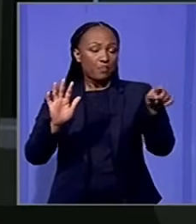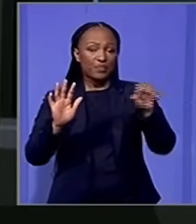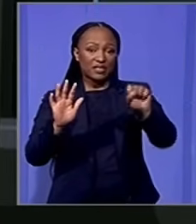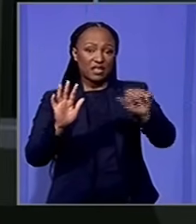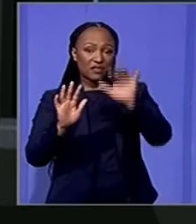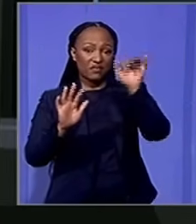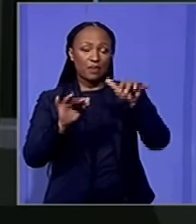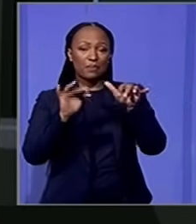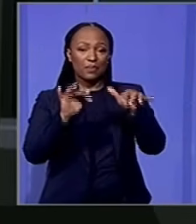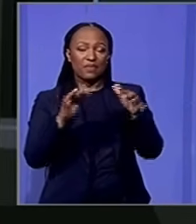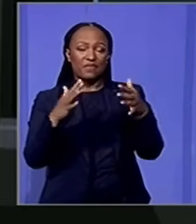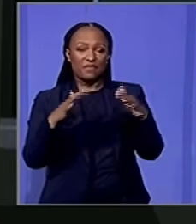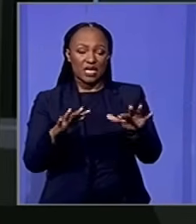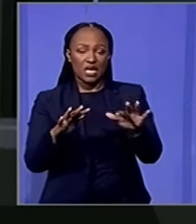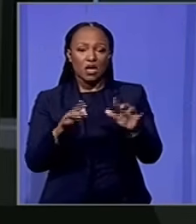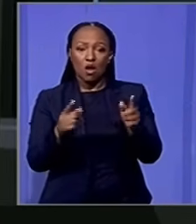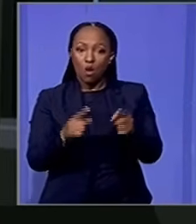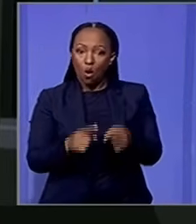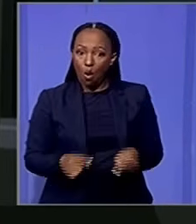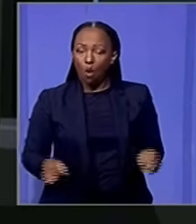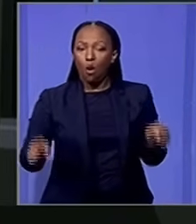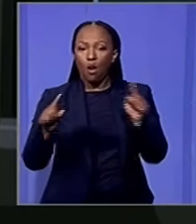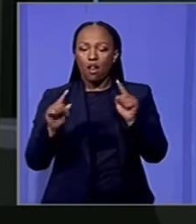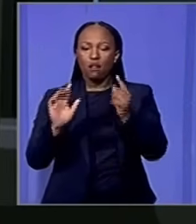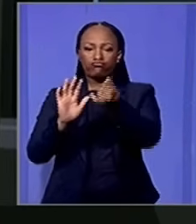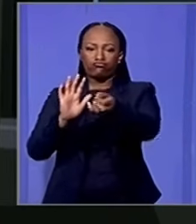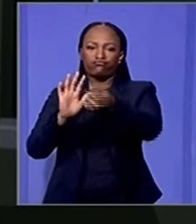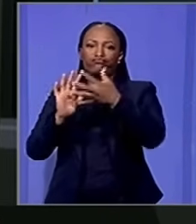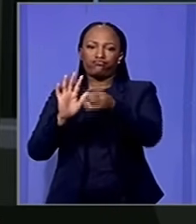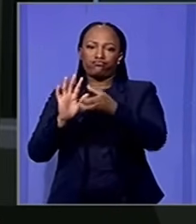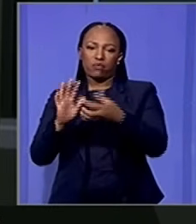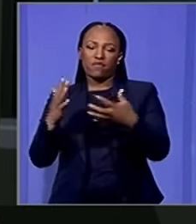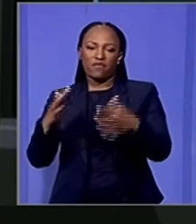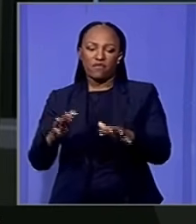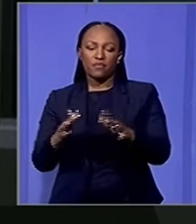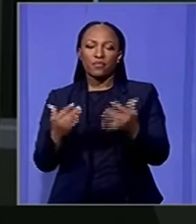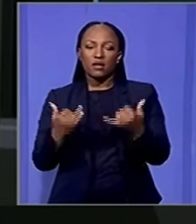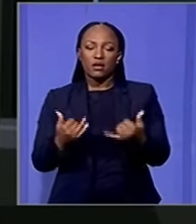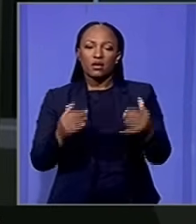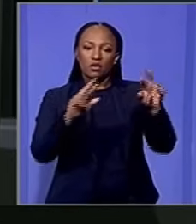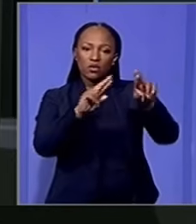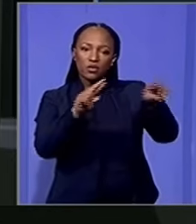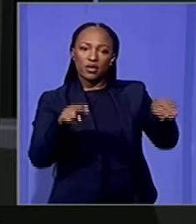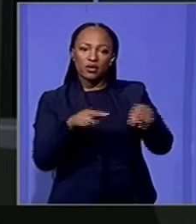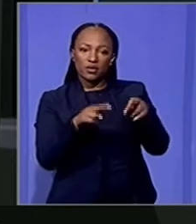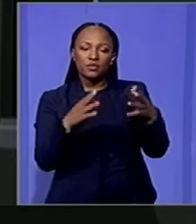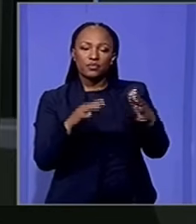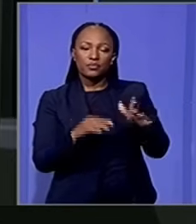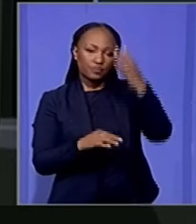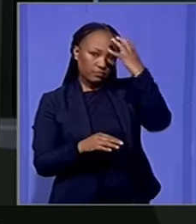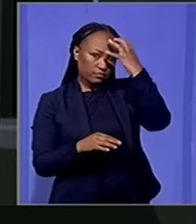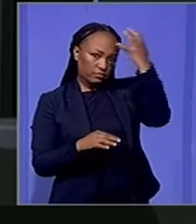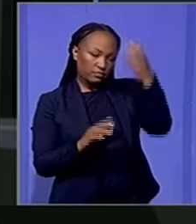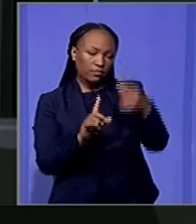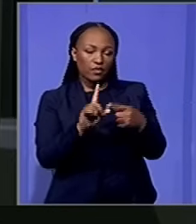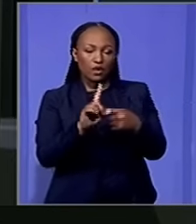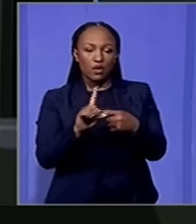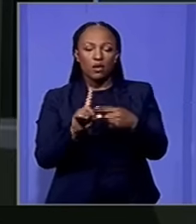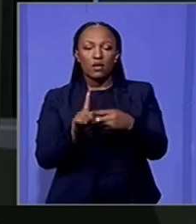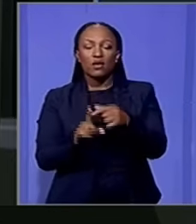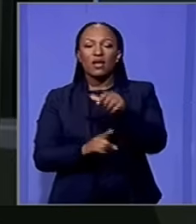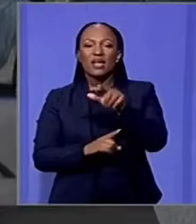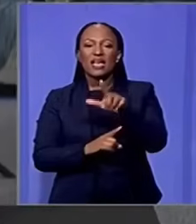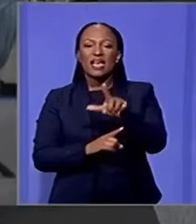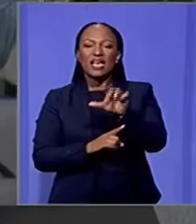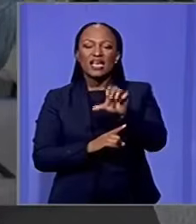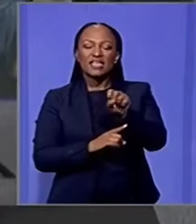la bošuana bjale ka mo studione ke na le moprofessor ke ena Lesiba Tefo o